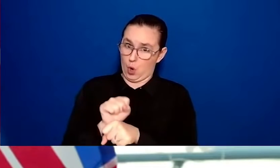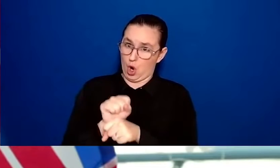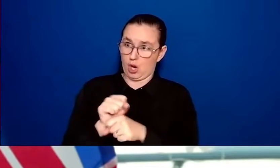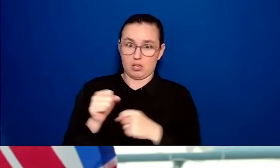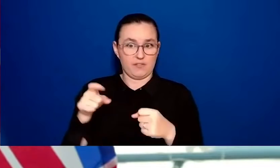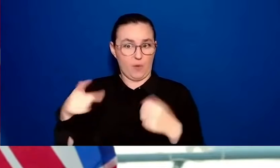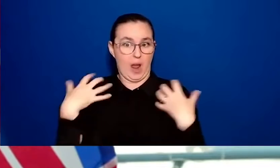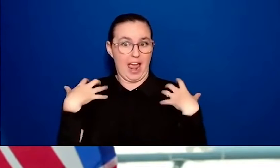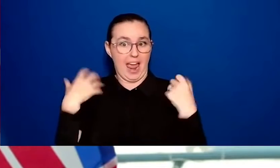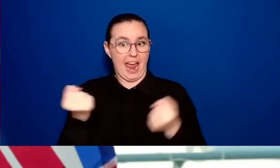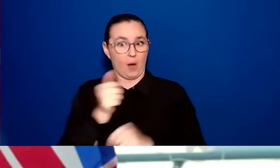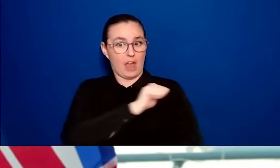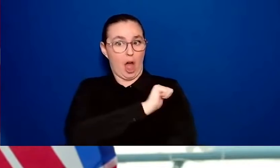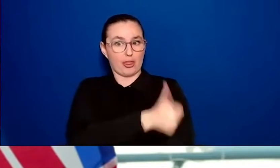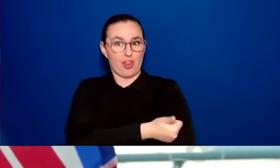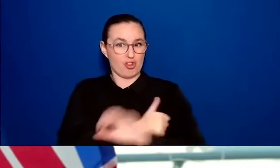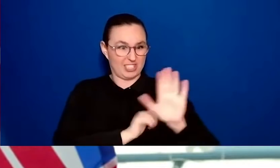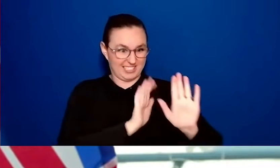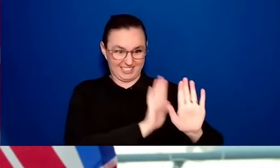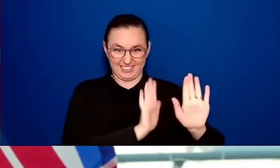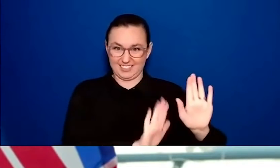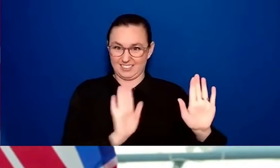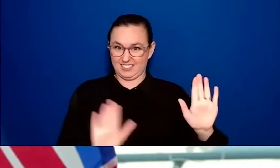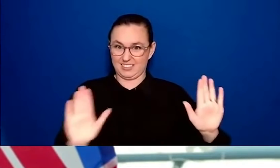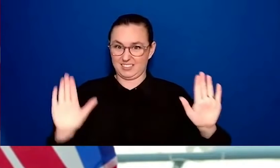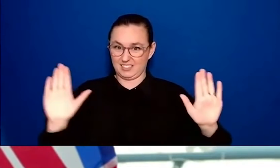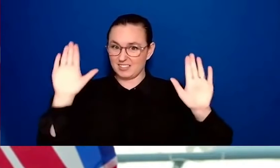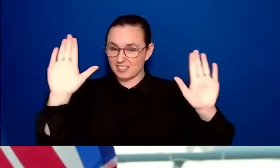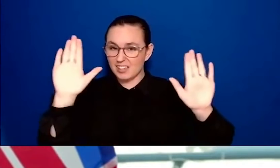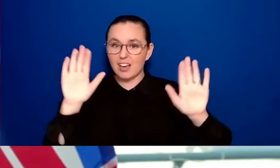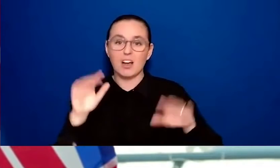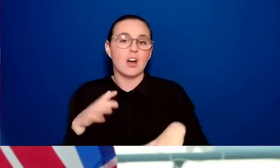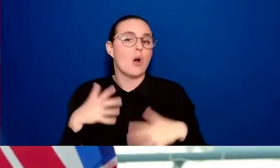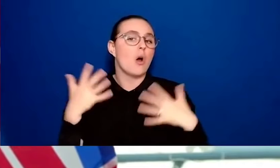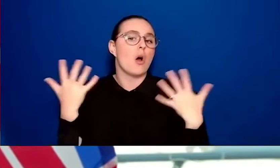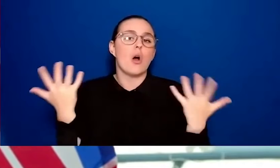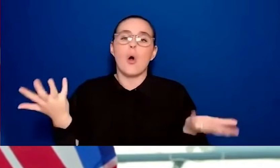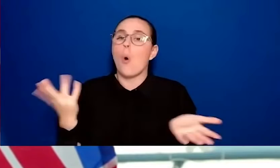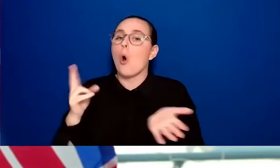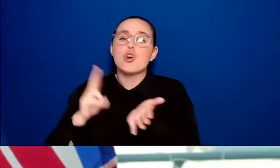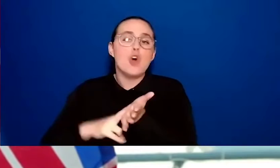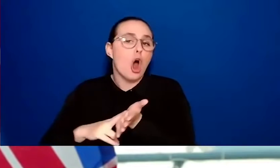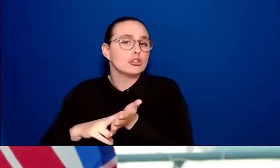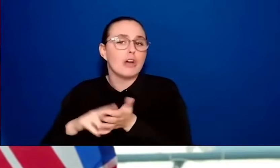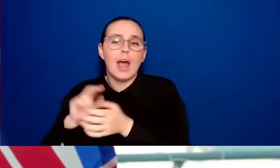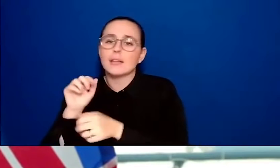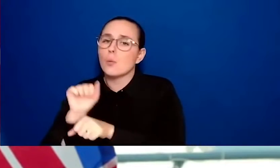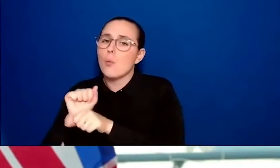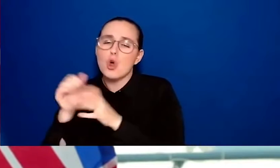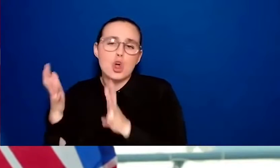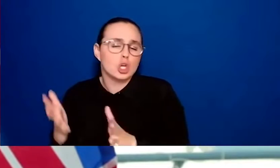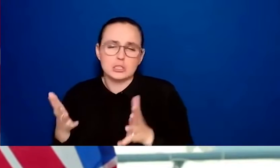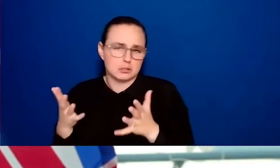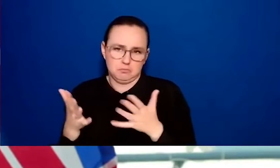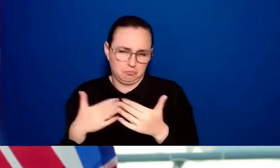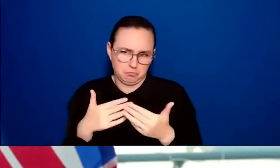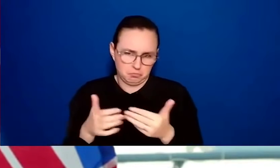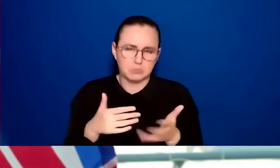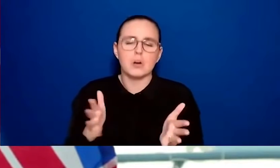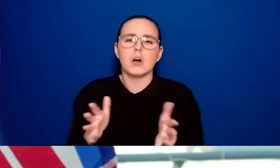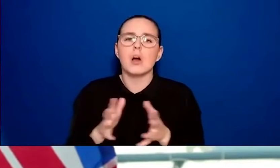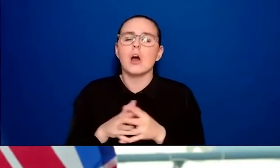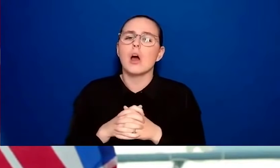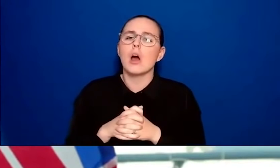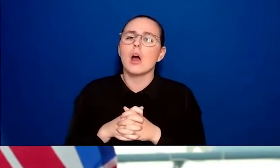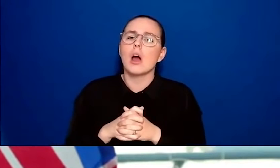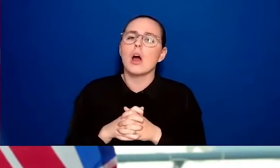and it's across the board. So where it doesn't apply is probably easiest to say it doesn't apply as a condition of employment for